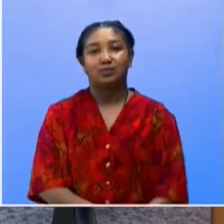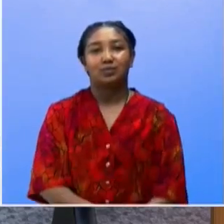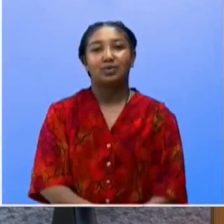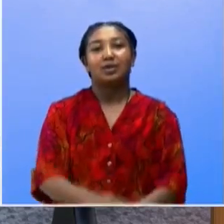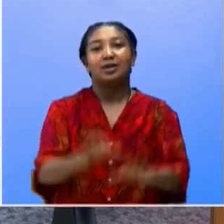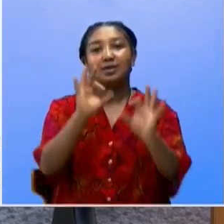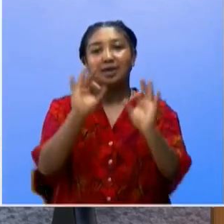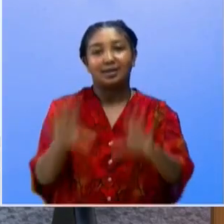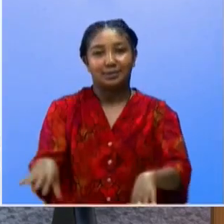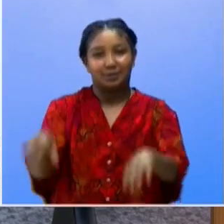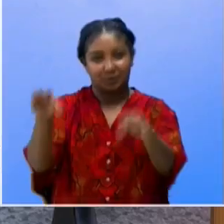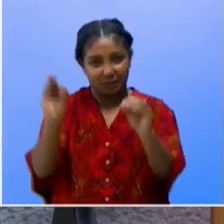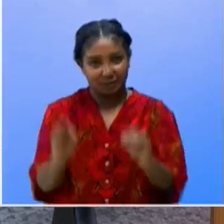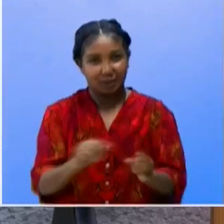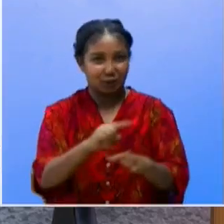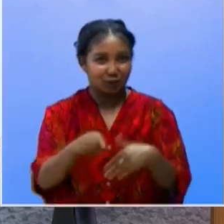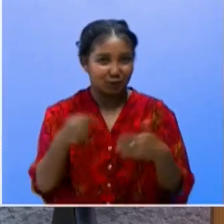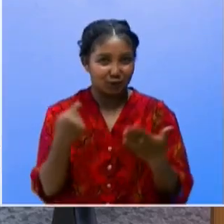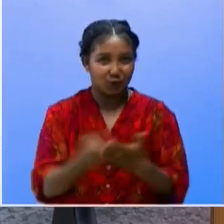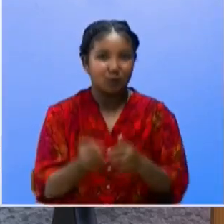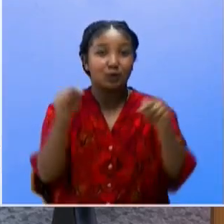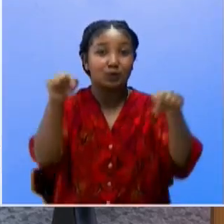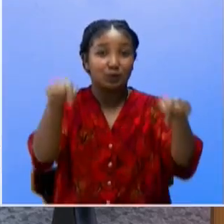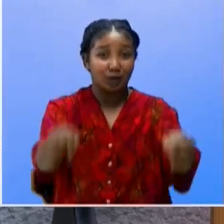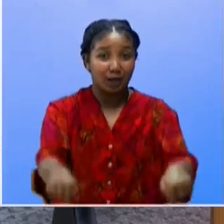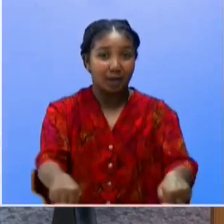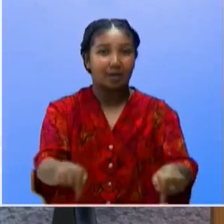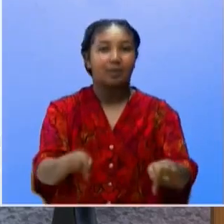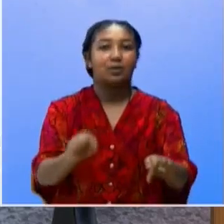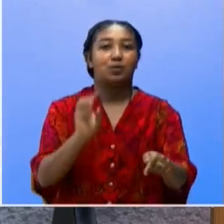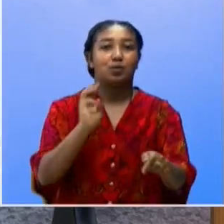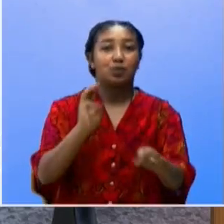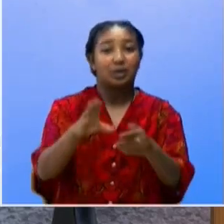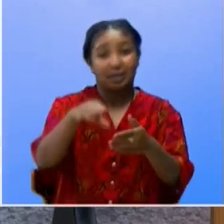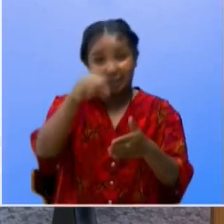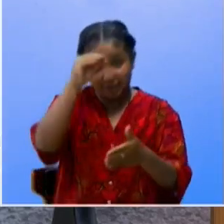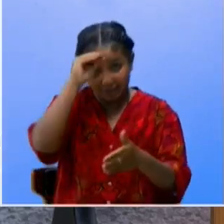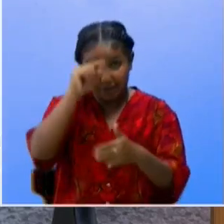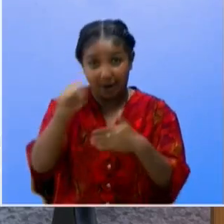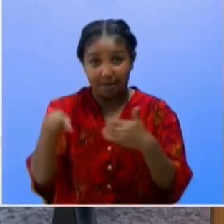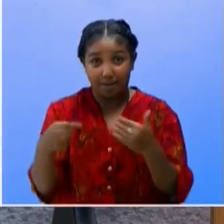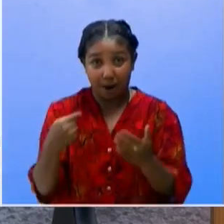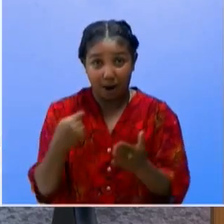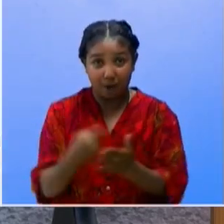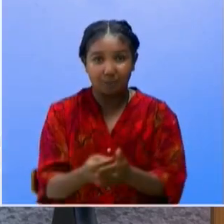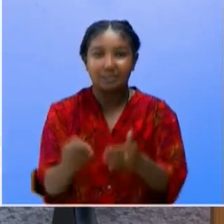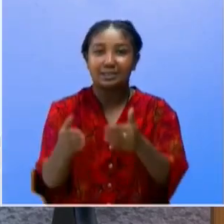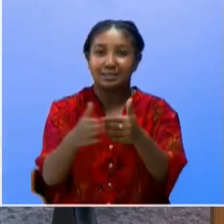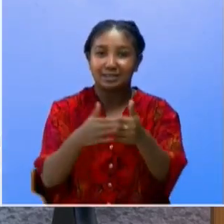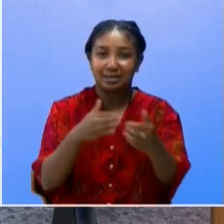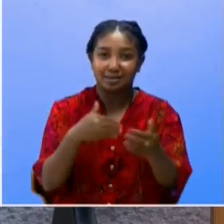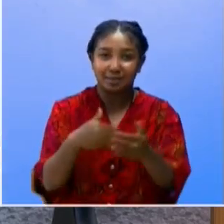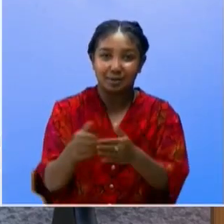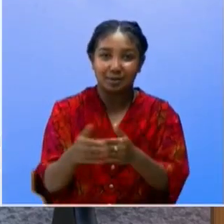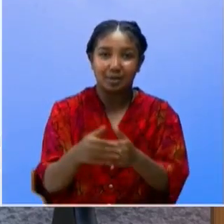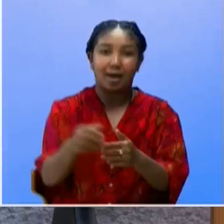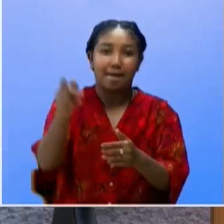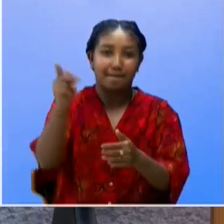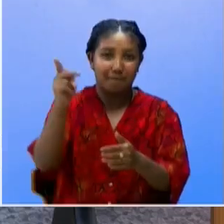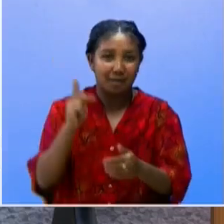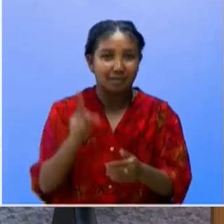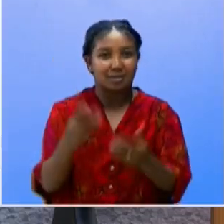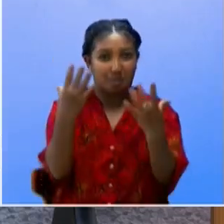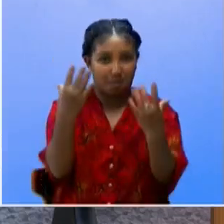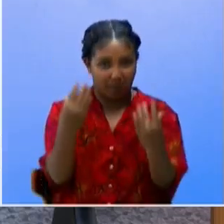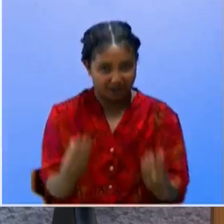Nice students. So today we are going to talk about the simple past